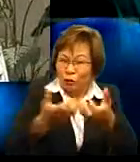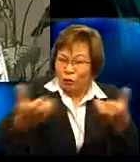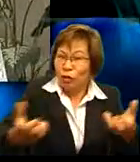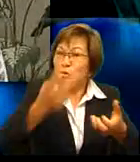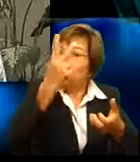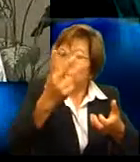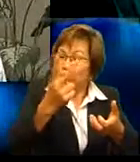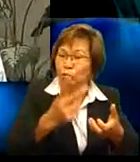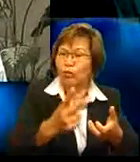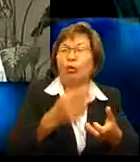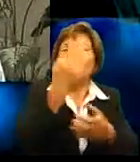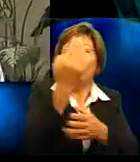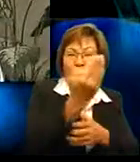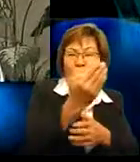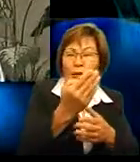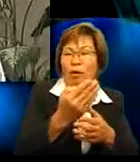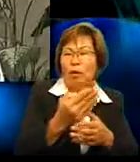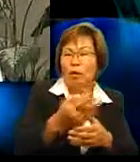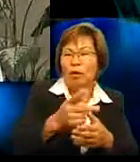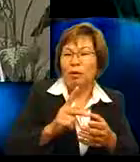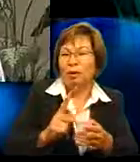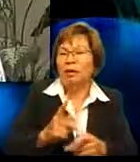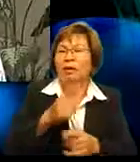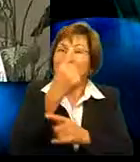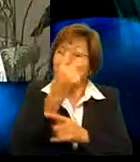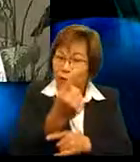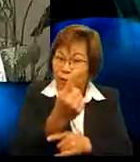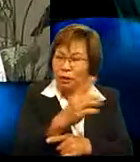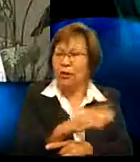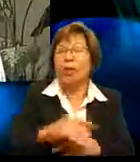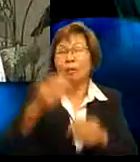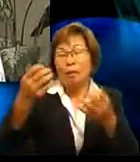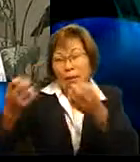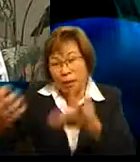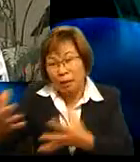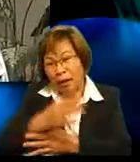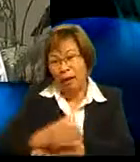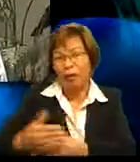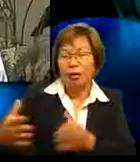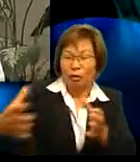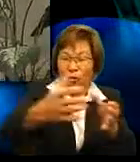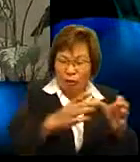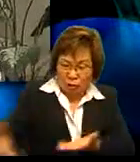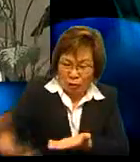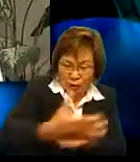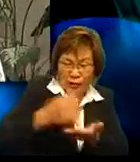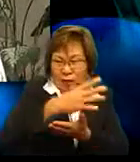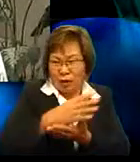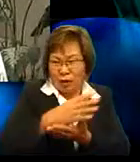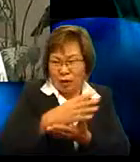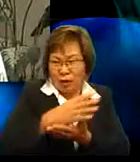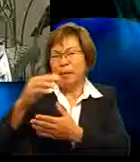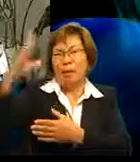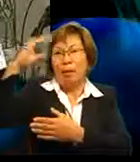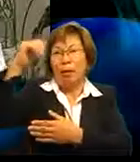into common, proper, singular, plural, collective, and masculine